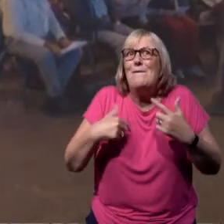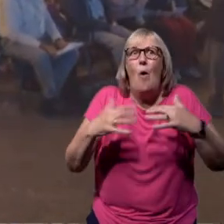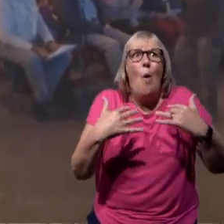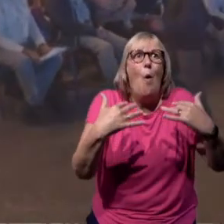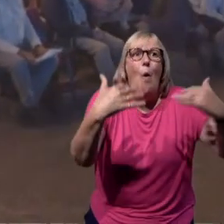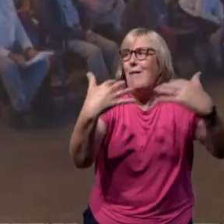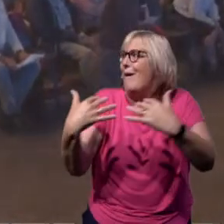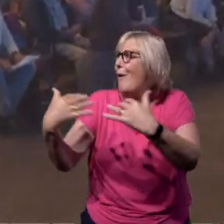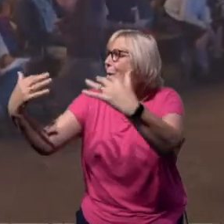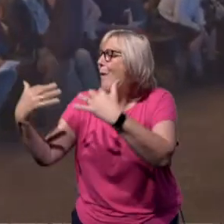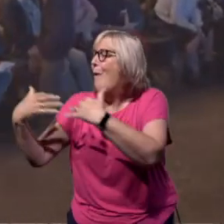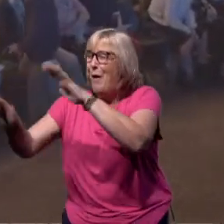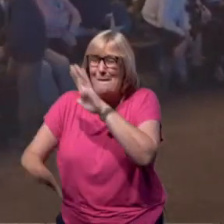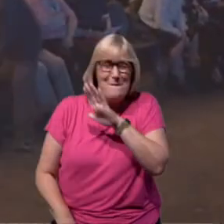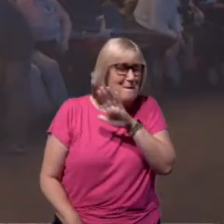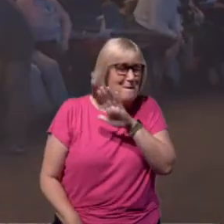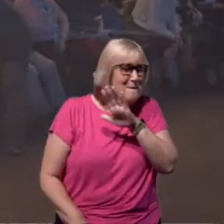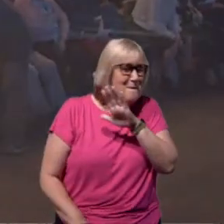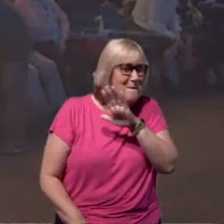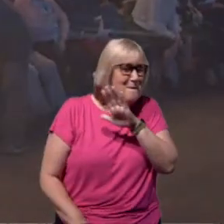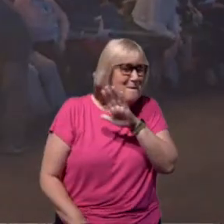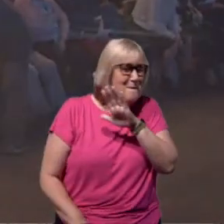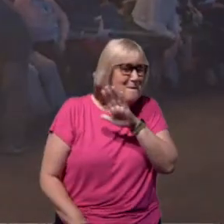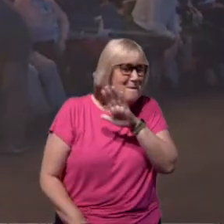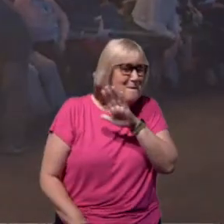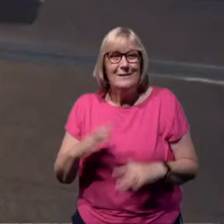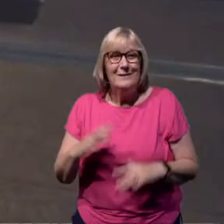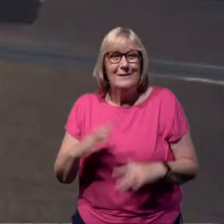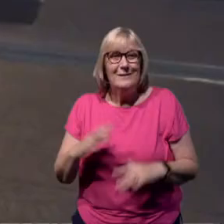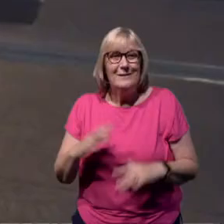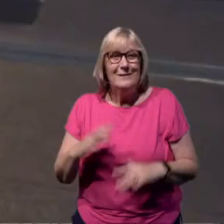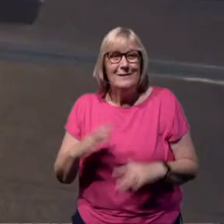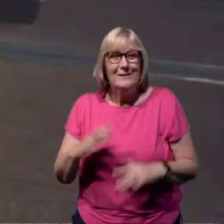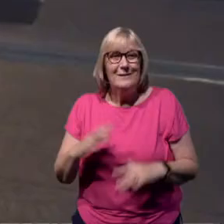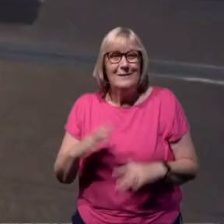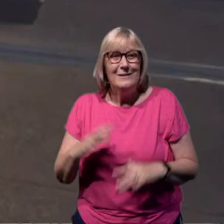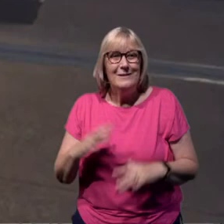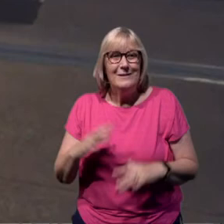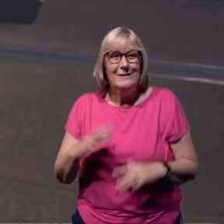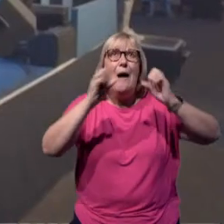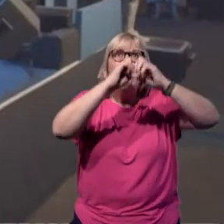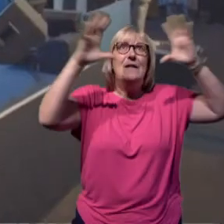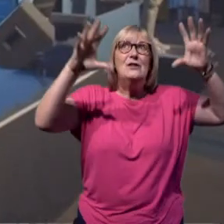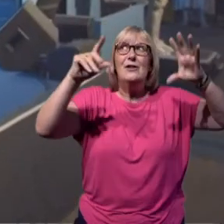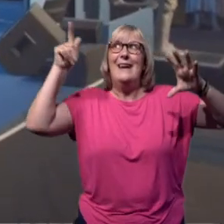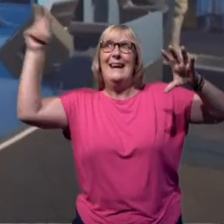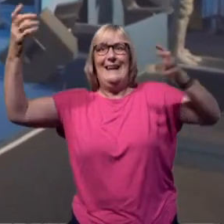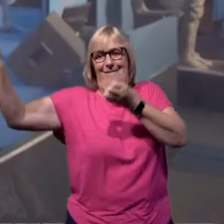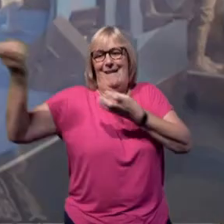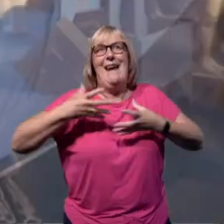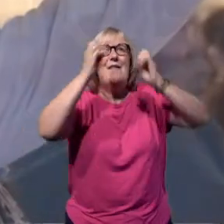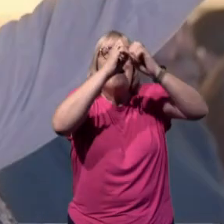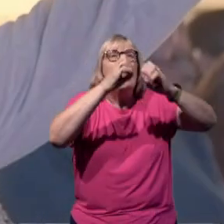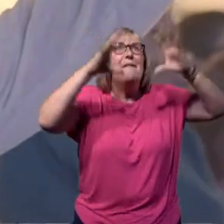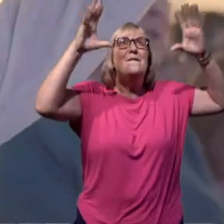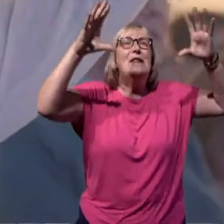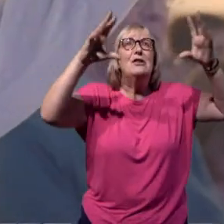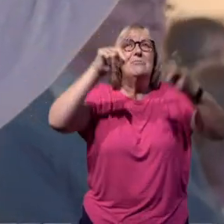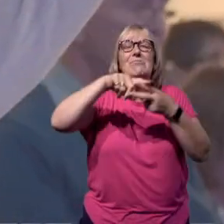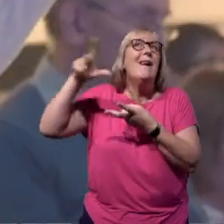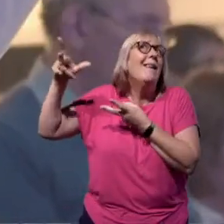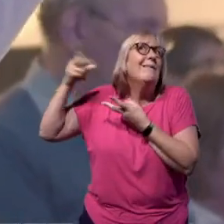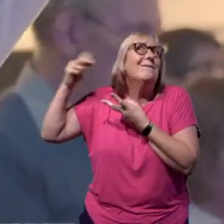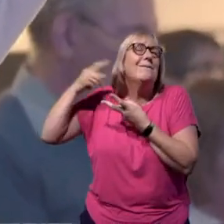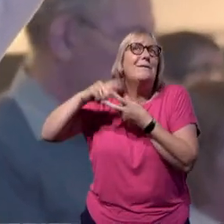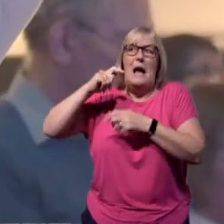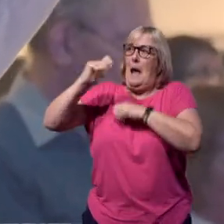and all walks of life coming together to celebrate the God-given vision, to hear God's word, to become like God's